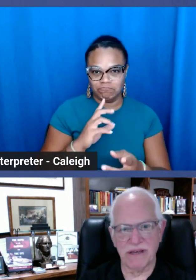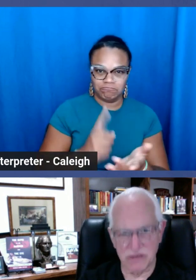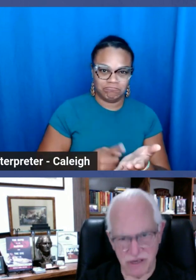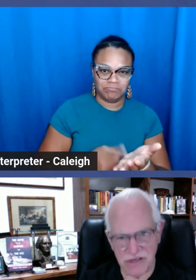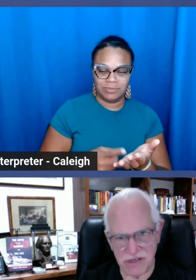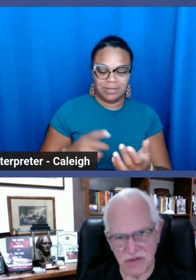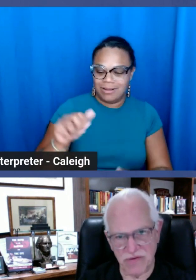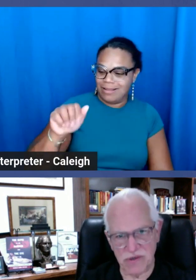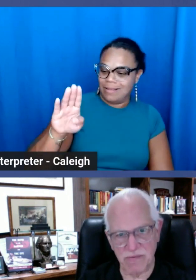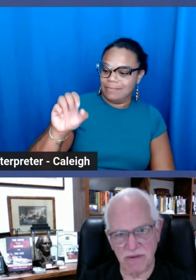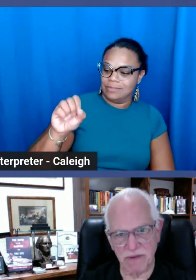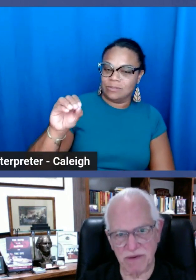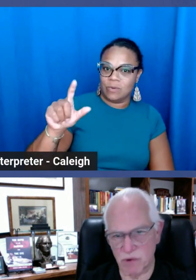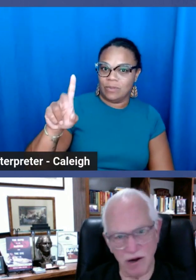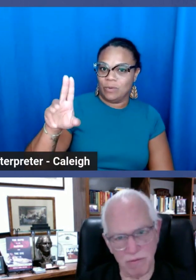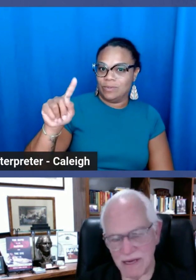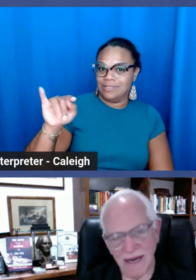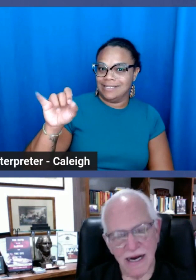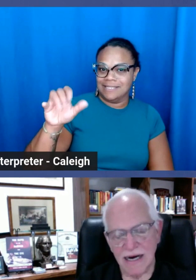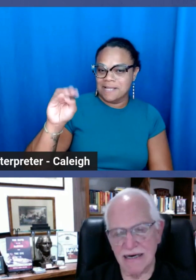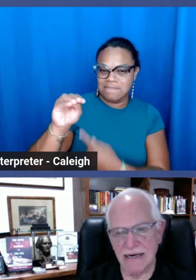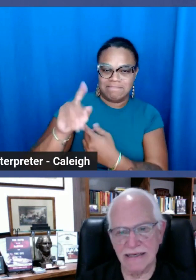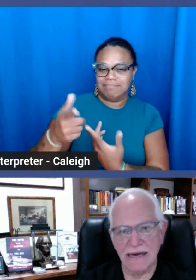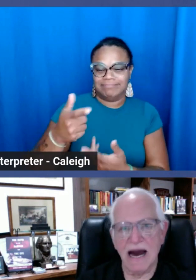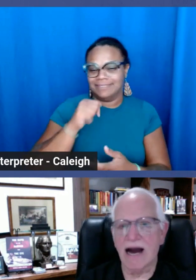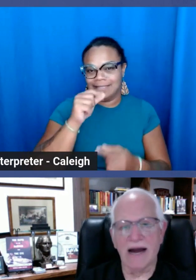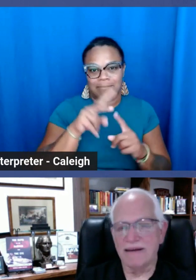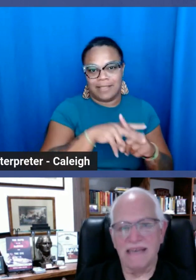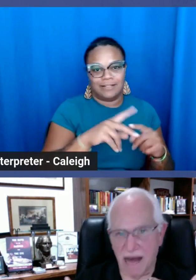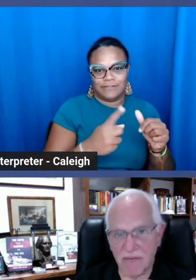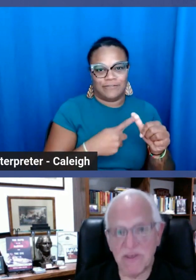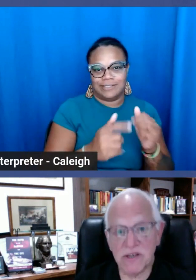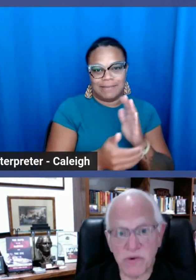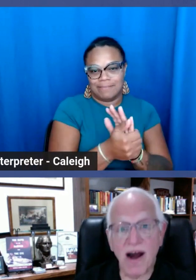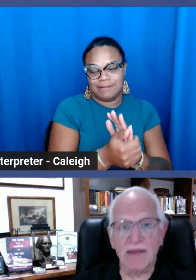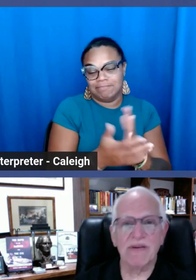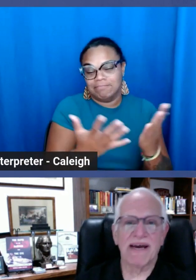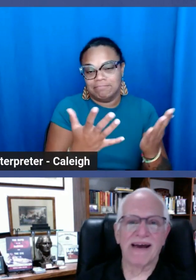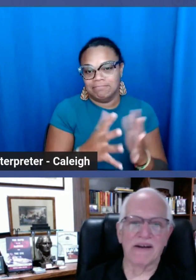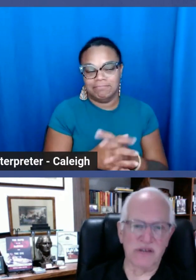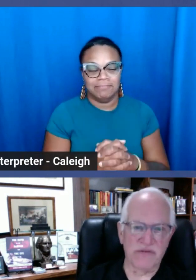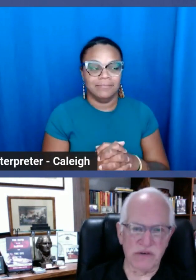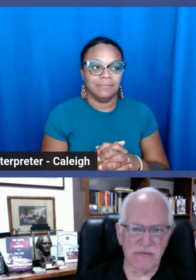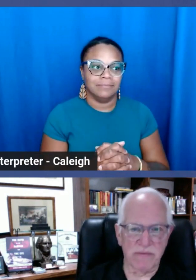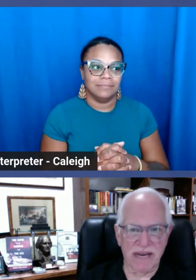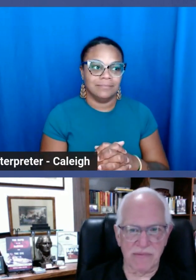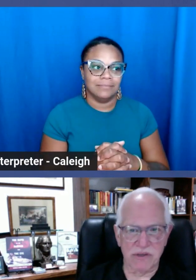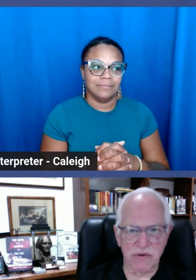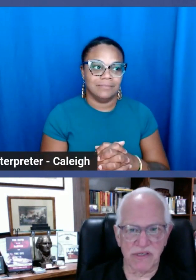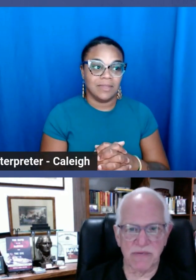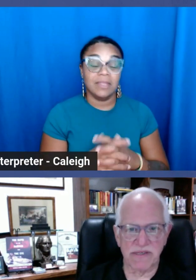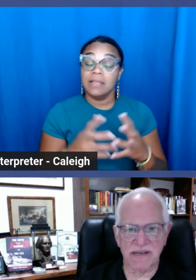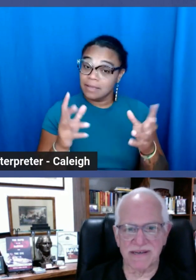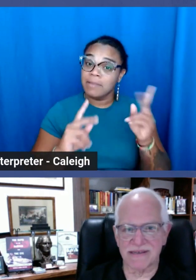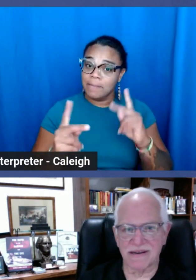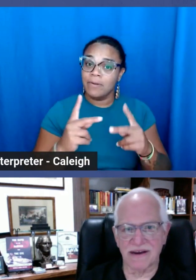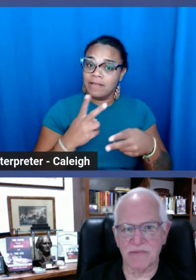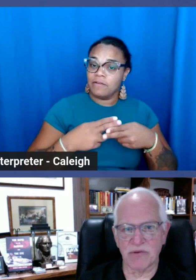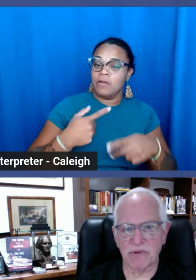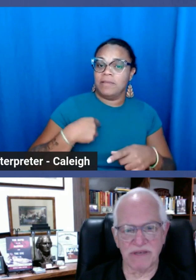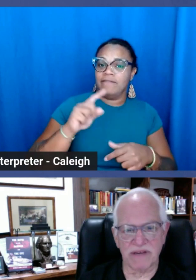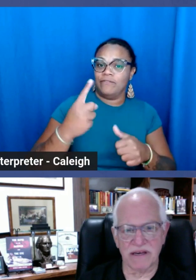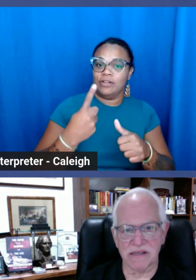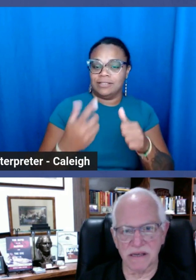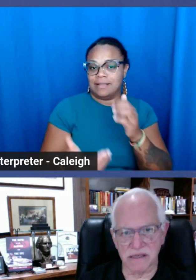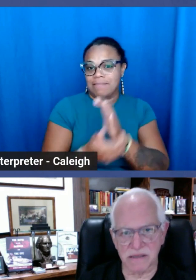absolutism exists in the First Amendment realm. I've been described as a First Amendment absolutist, but as I say, I